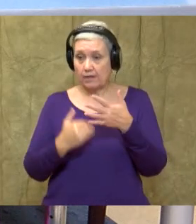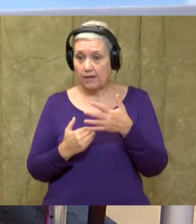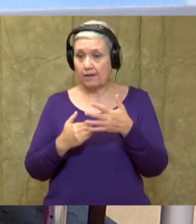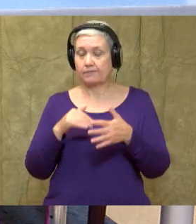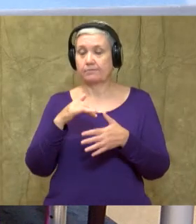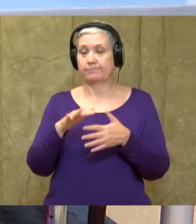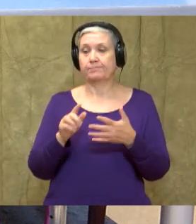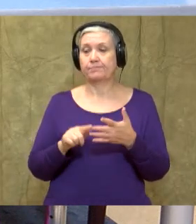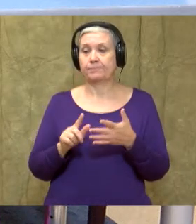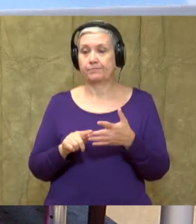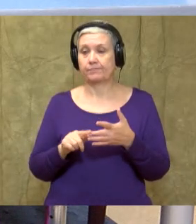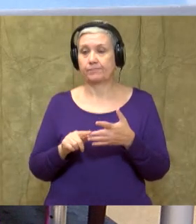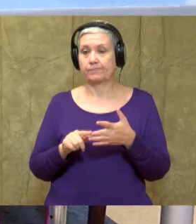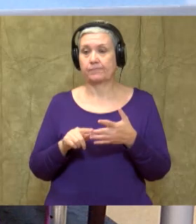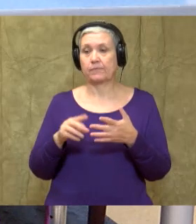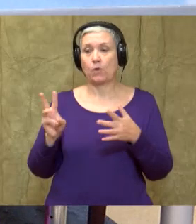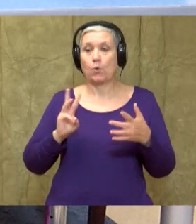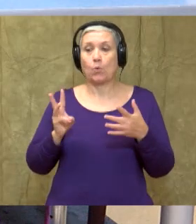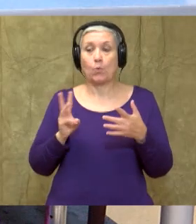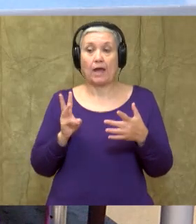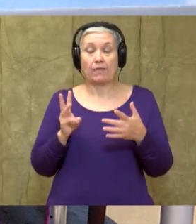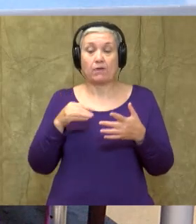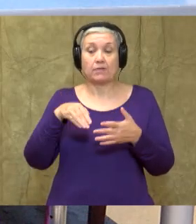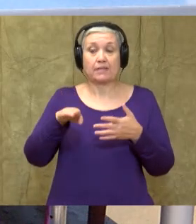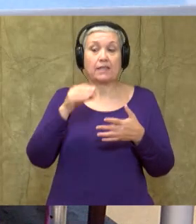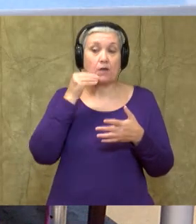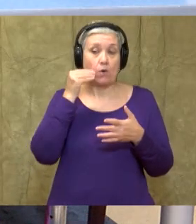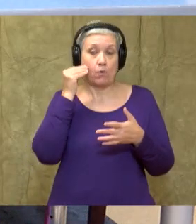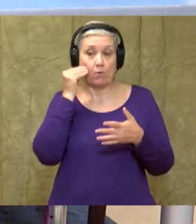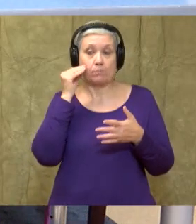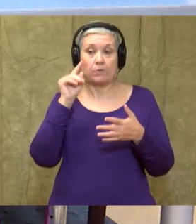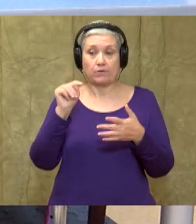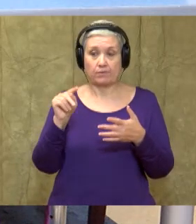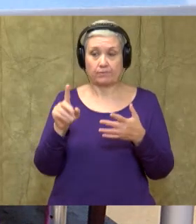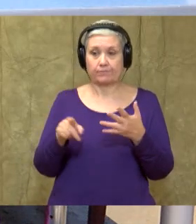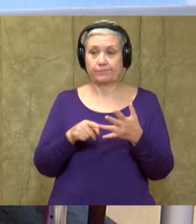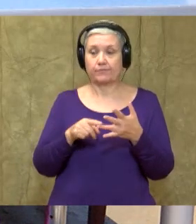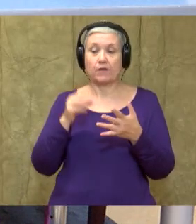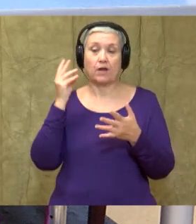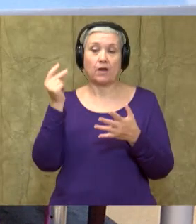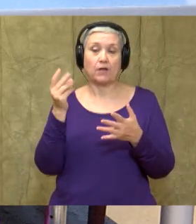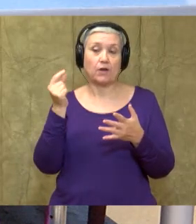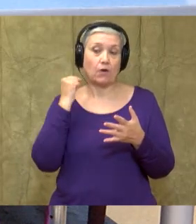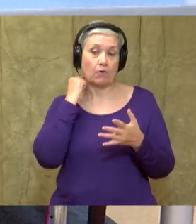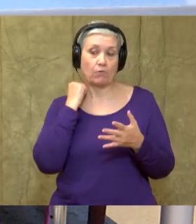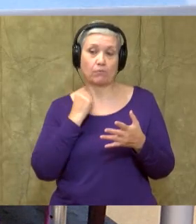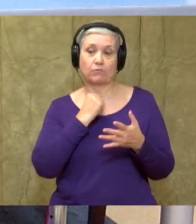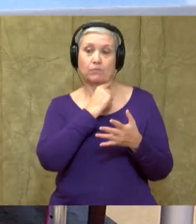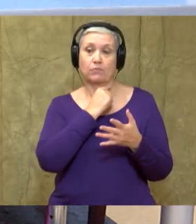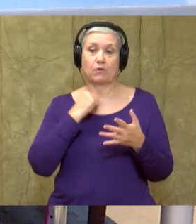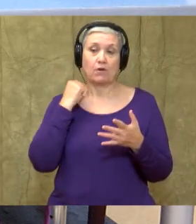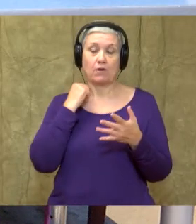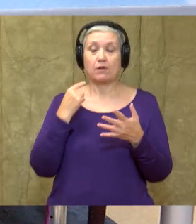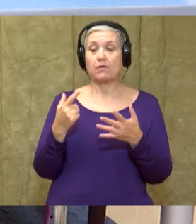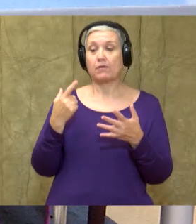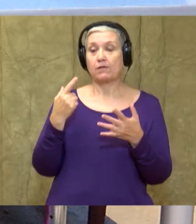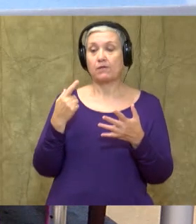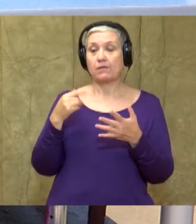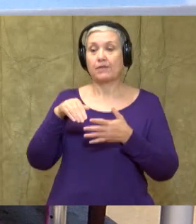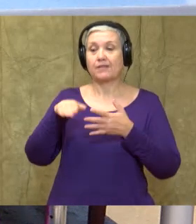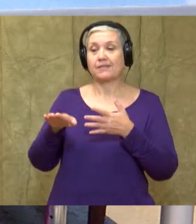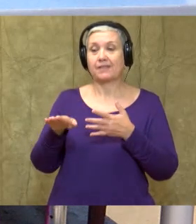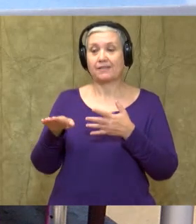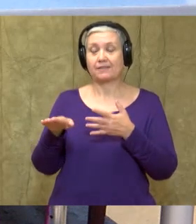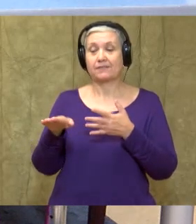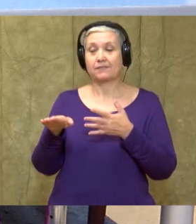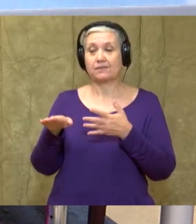sends weather information to your home TV. Or D, a dog collar that sends your computer information about the fur collar